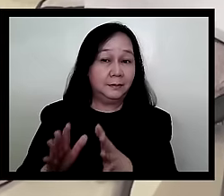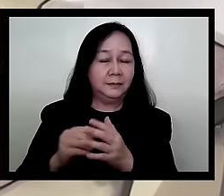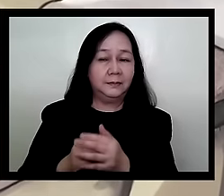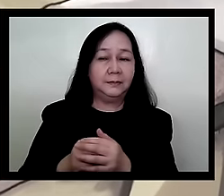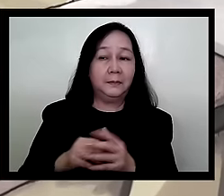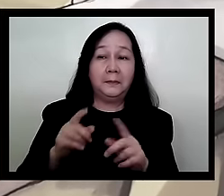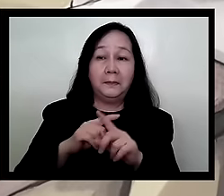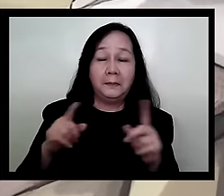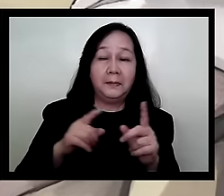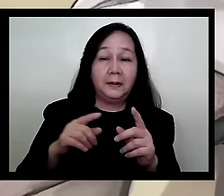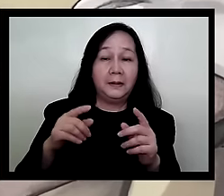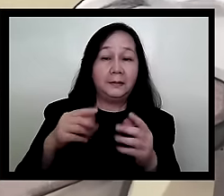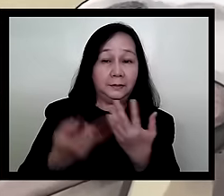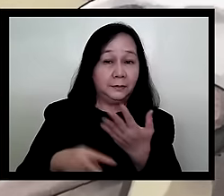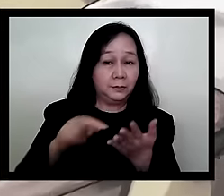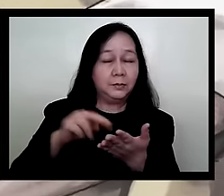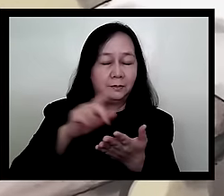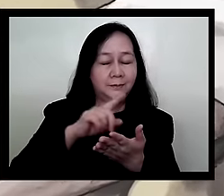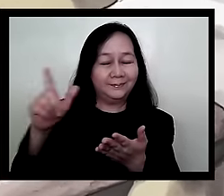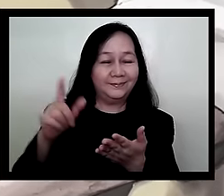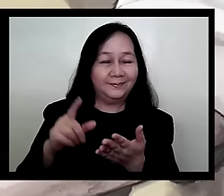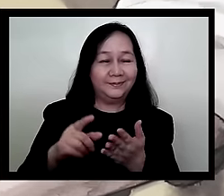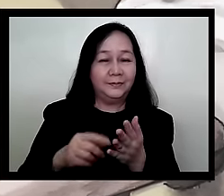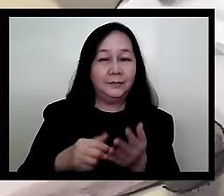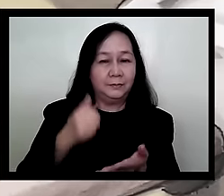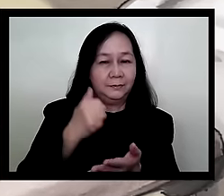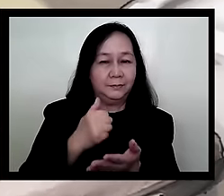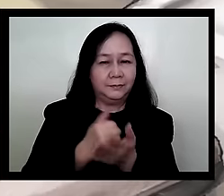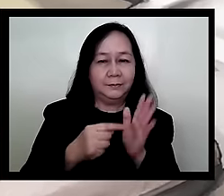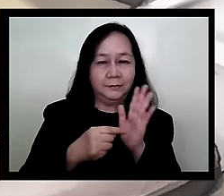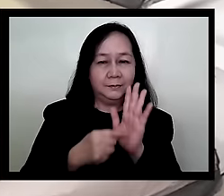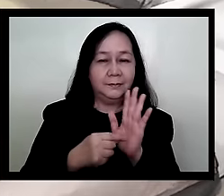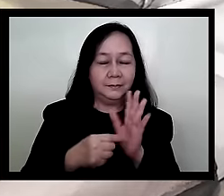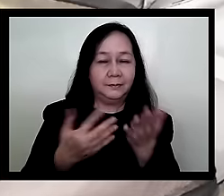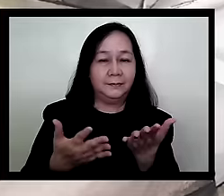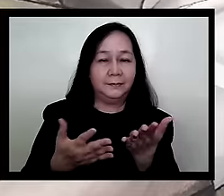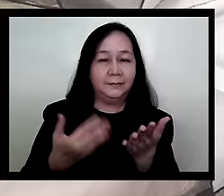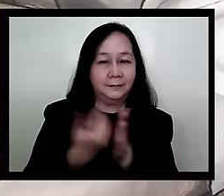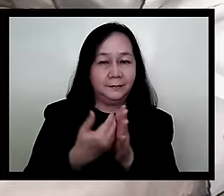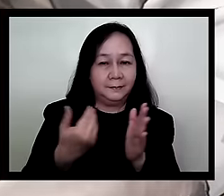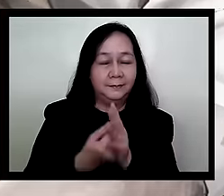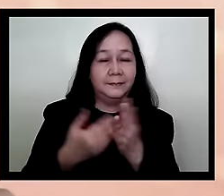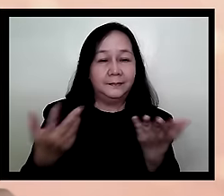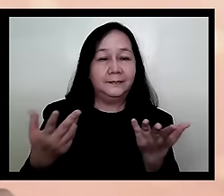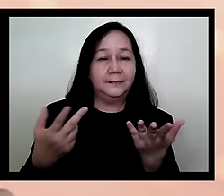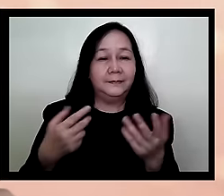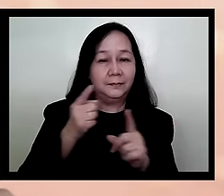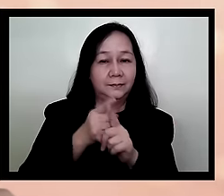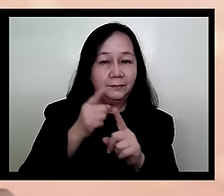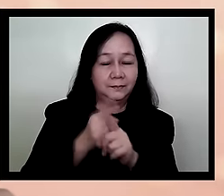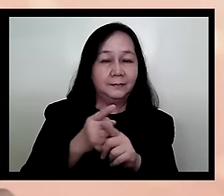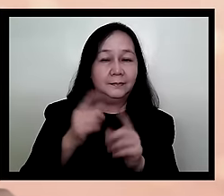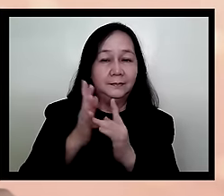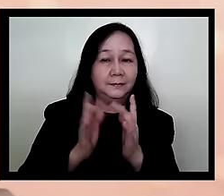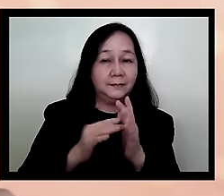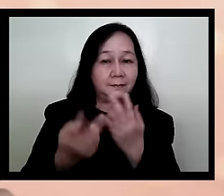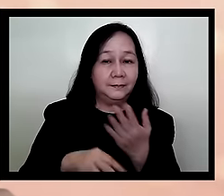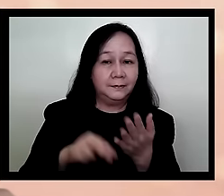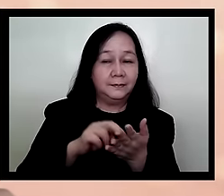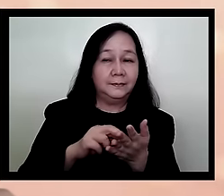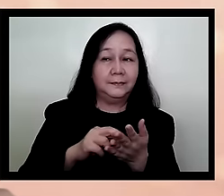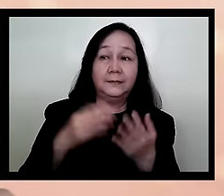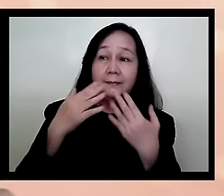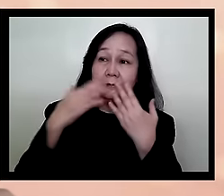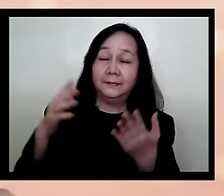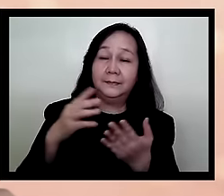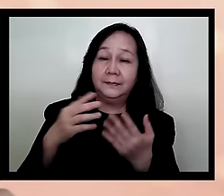confirm that he indeed is the crucified Jesus not Victorious over death and thanks to the reasen Lord